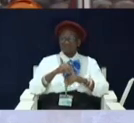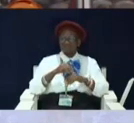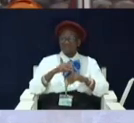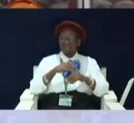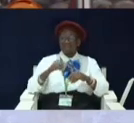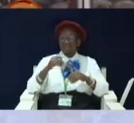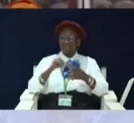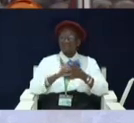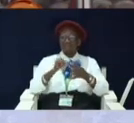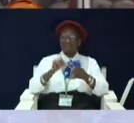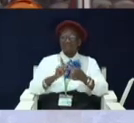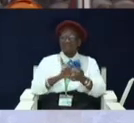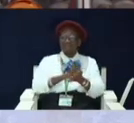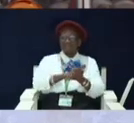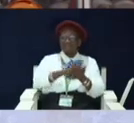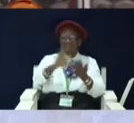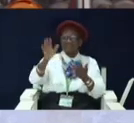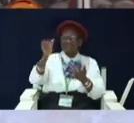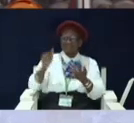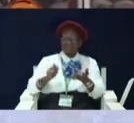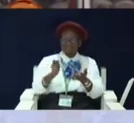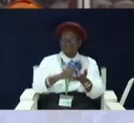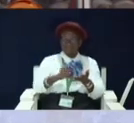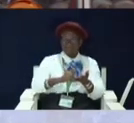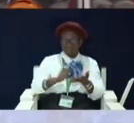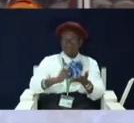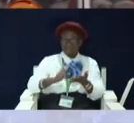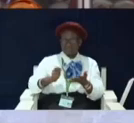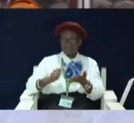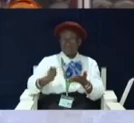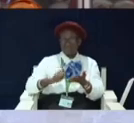And it is clearly written.